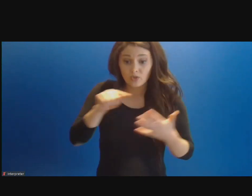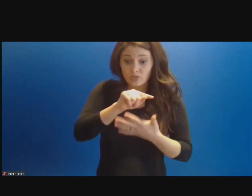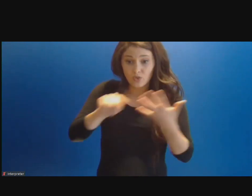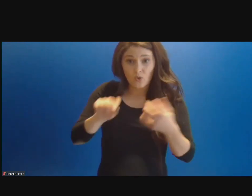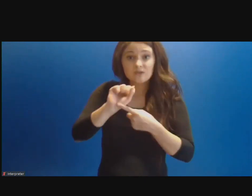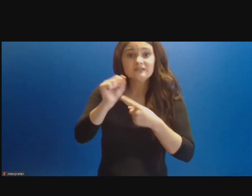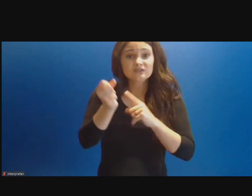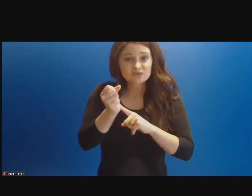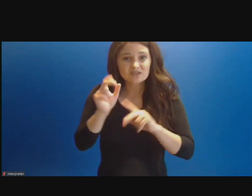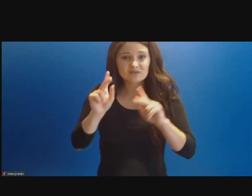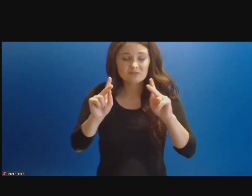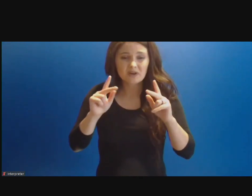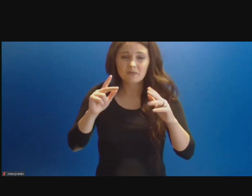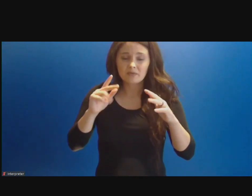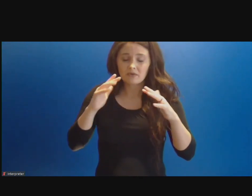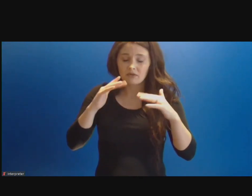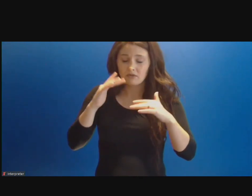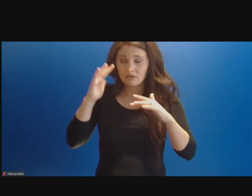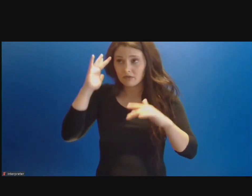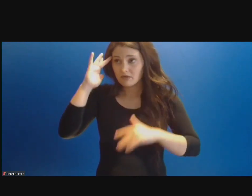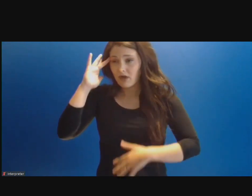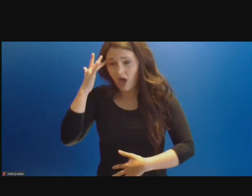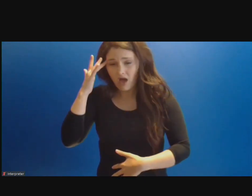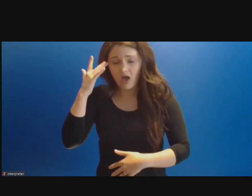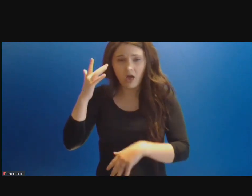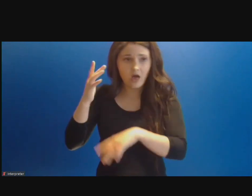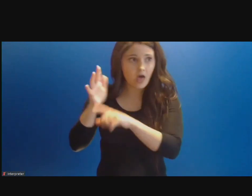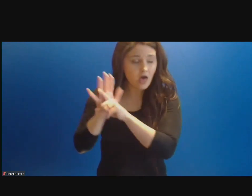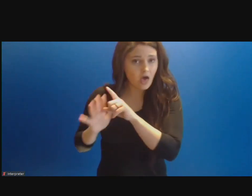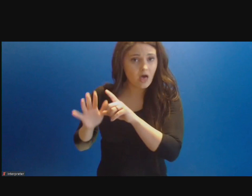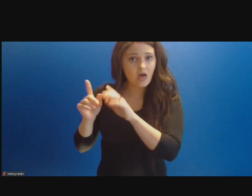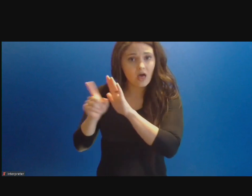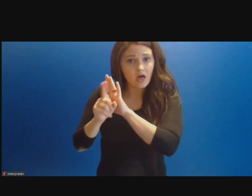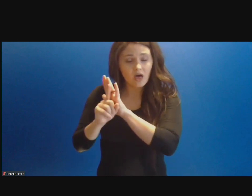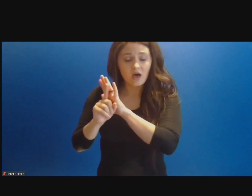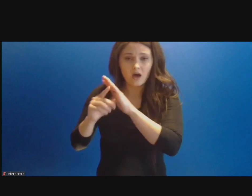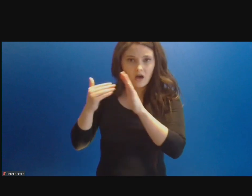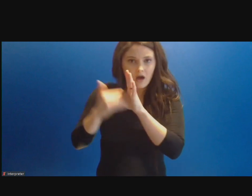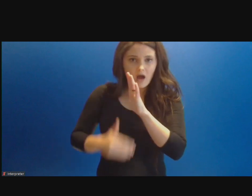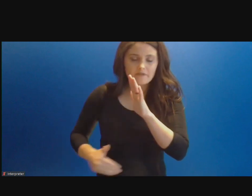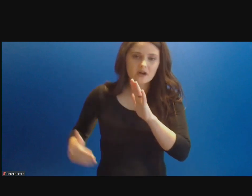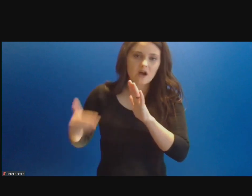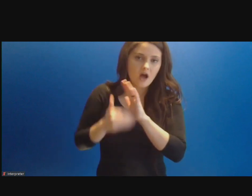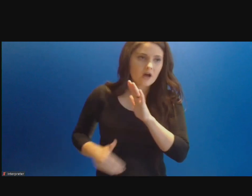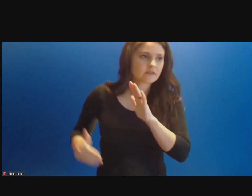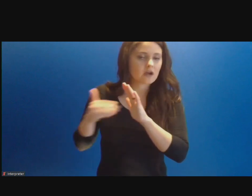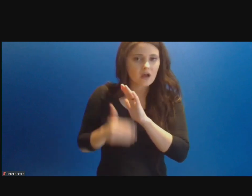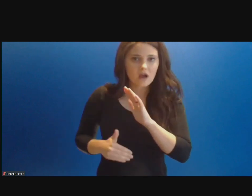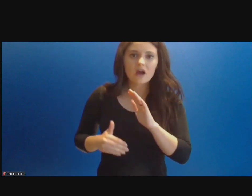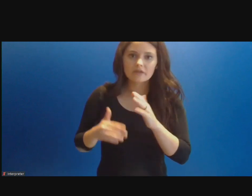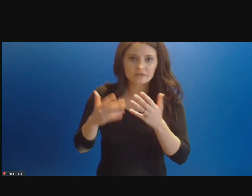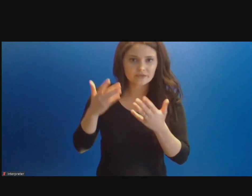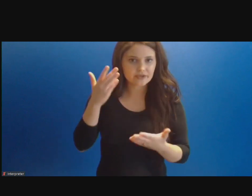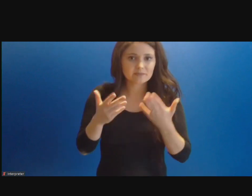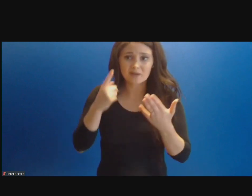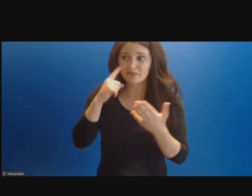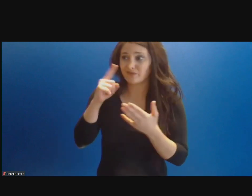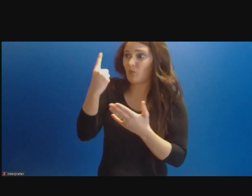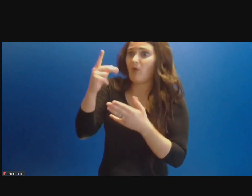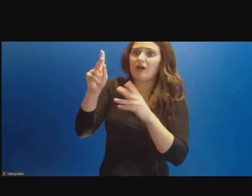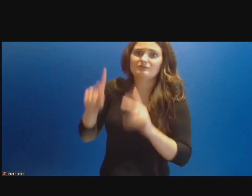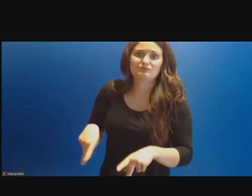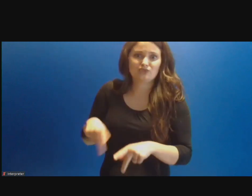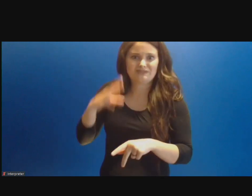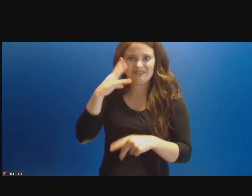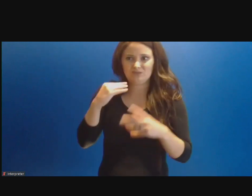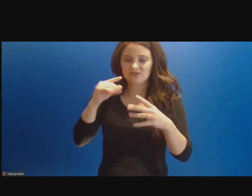cases, just alarms, it's just a cacophony, a loud set of noises all the time. And that's just maybe for one patient.